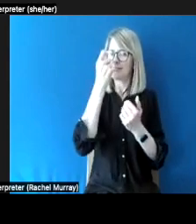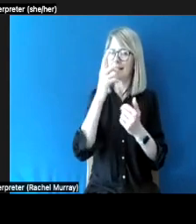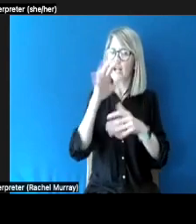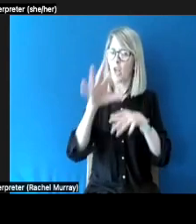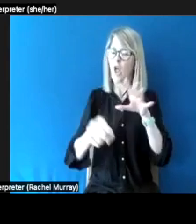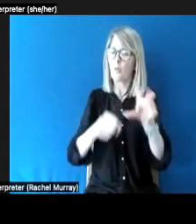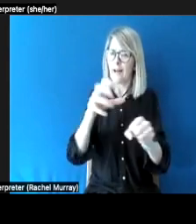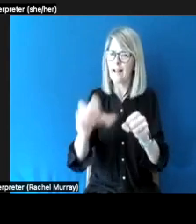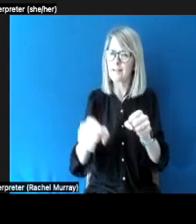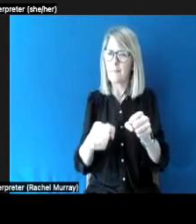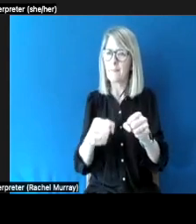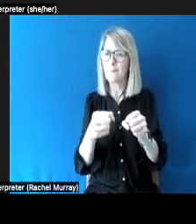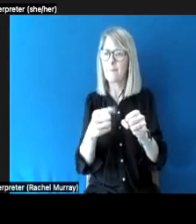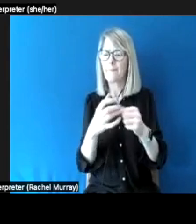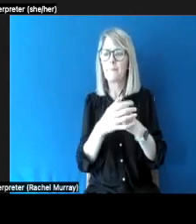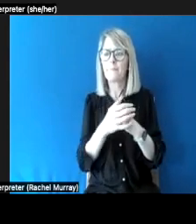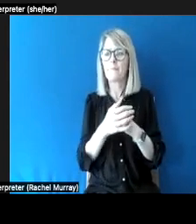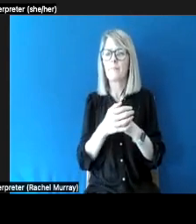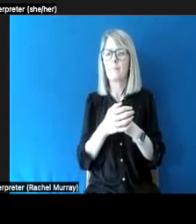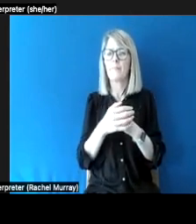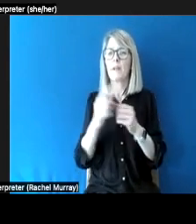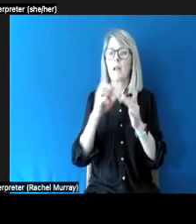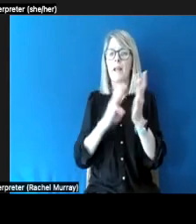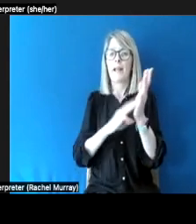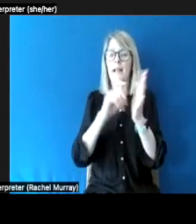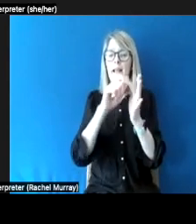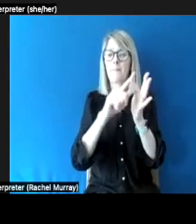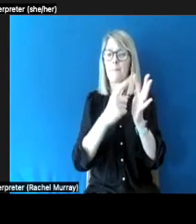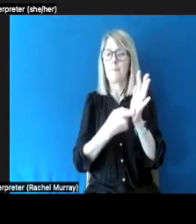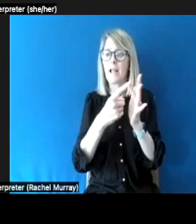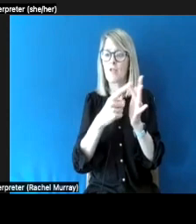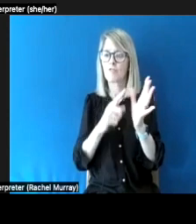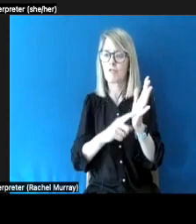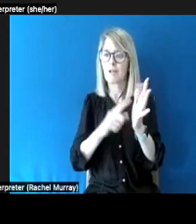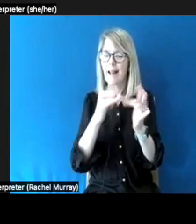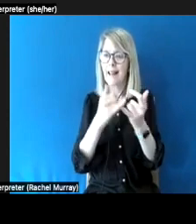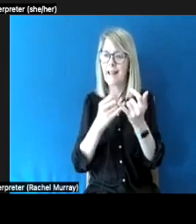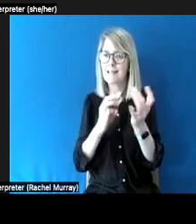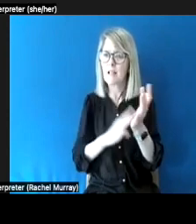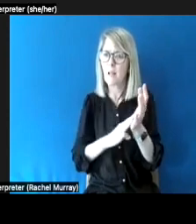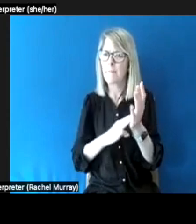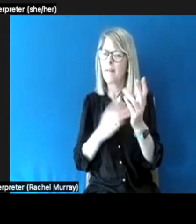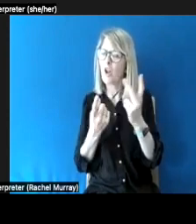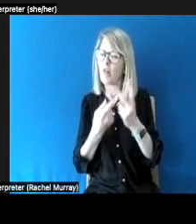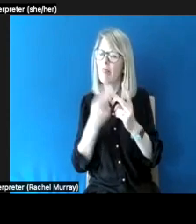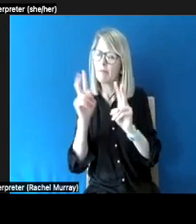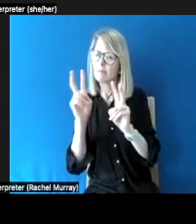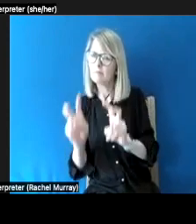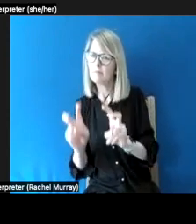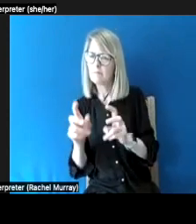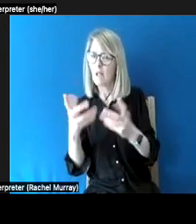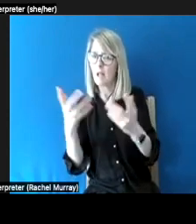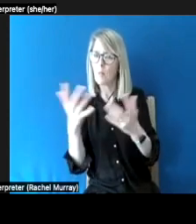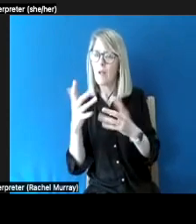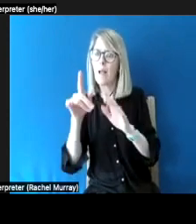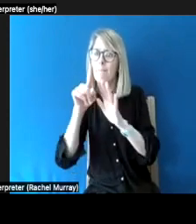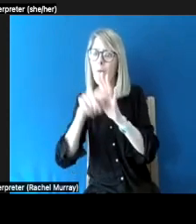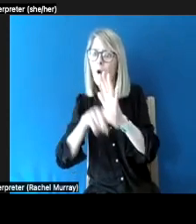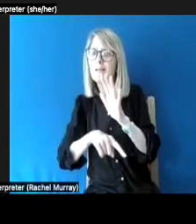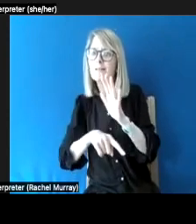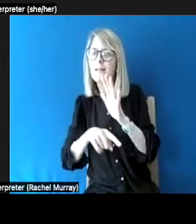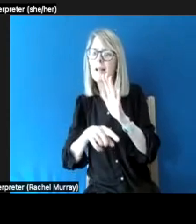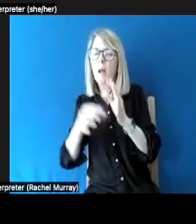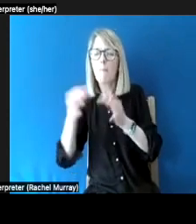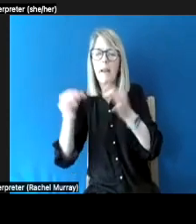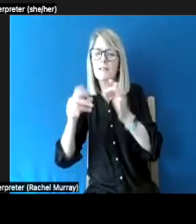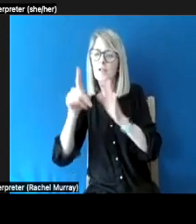So imperialism is the other expression where a policy, this is a political